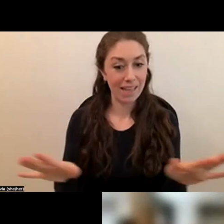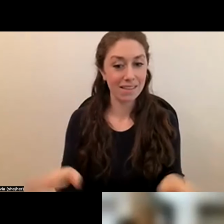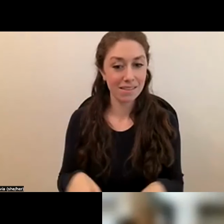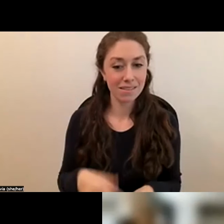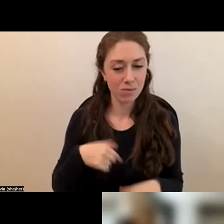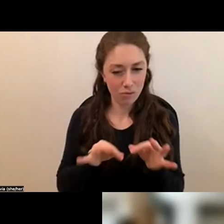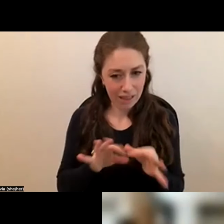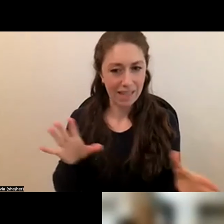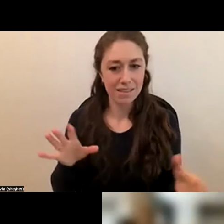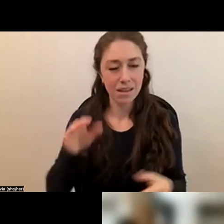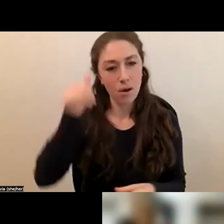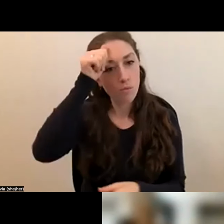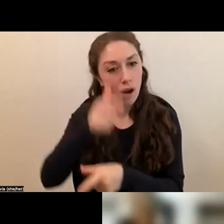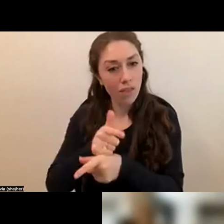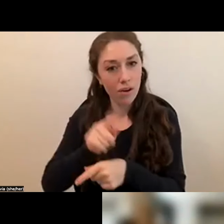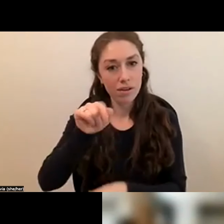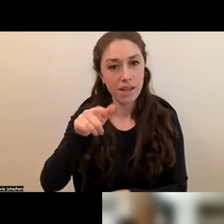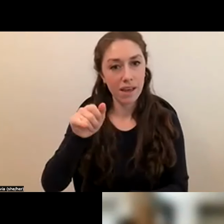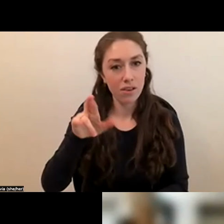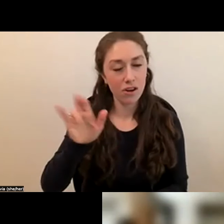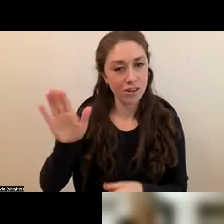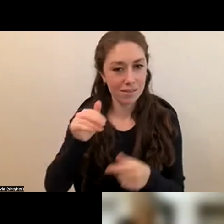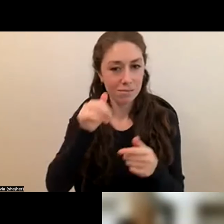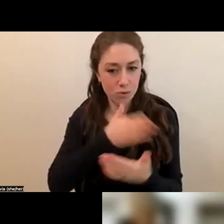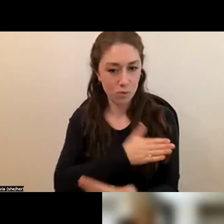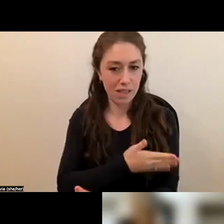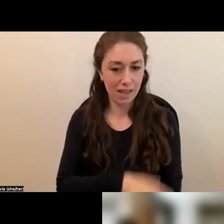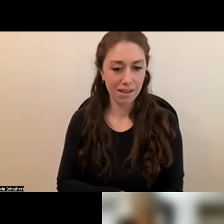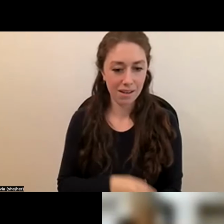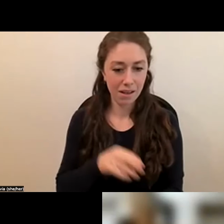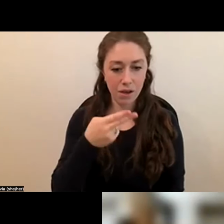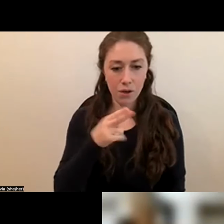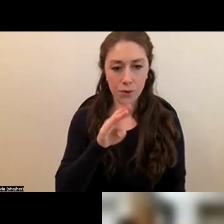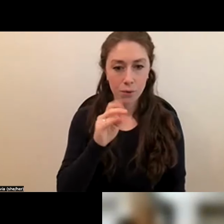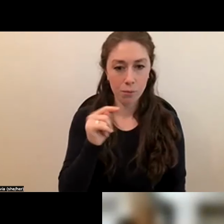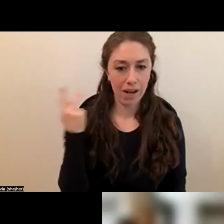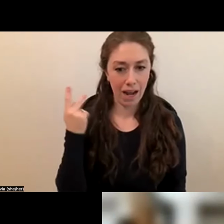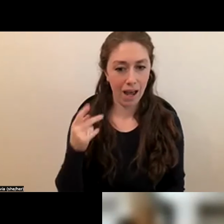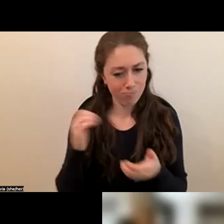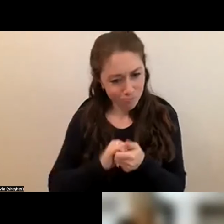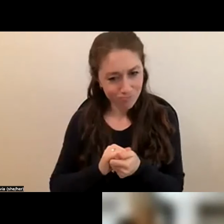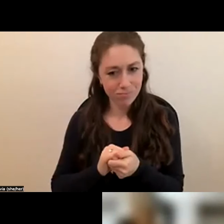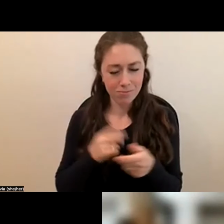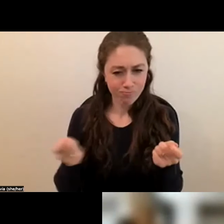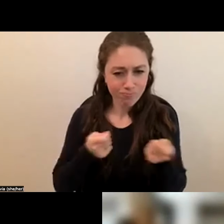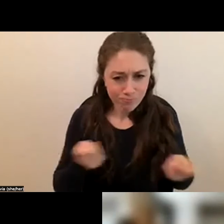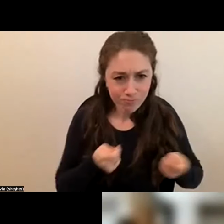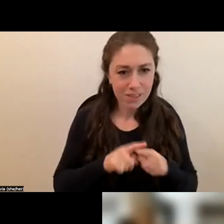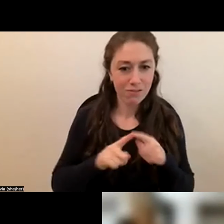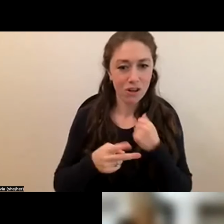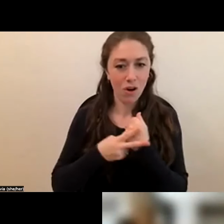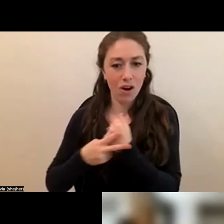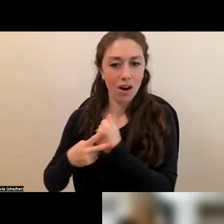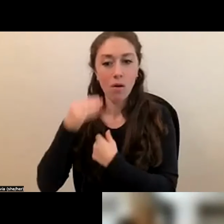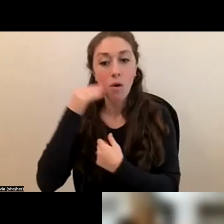releasing Brother Taylor's music, and Hubert and I collaborated closely on pulling out archives of home